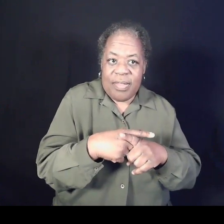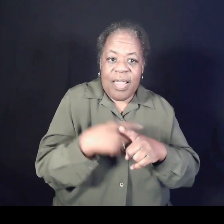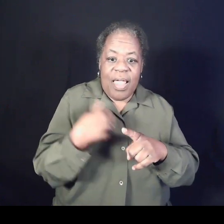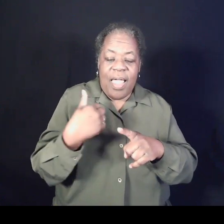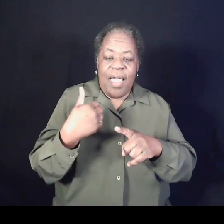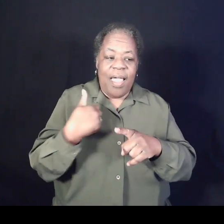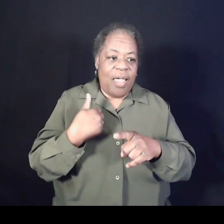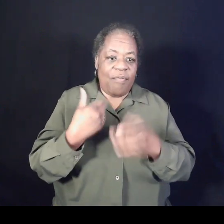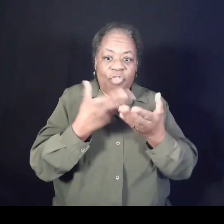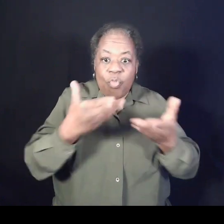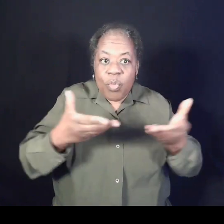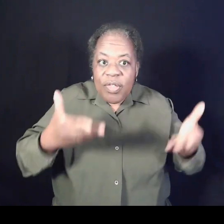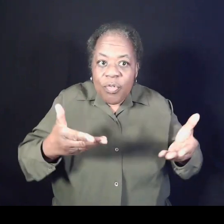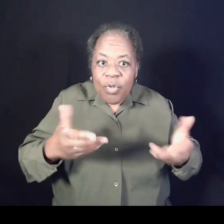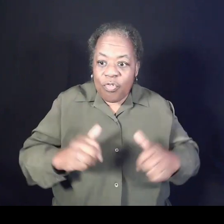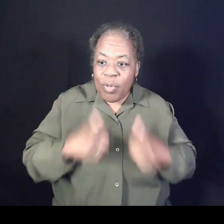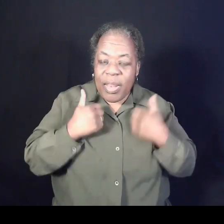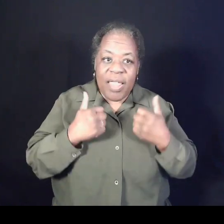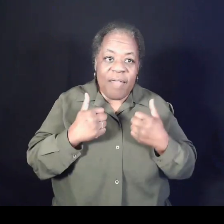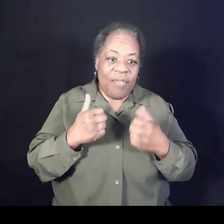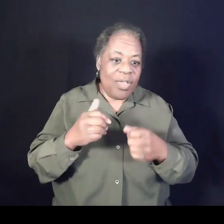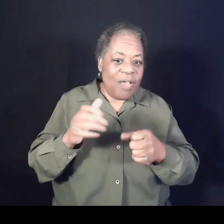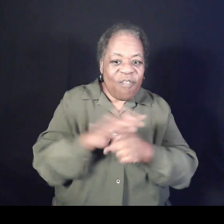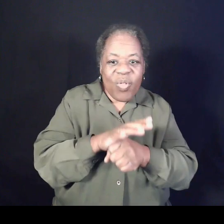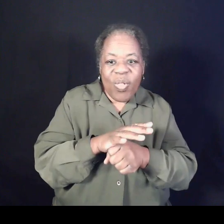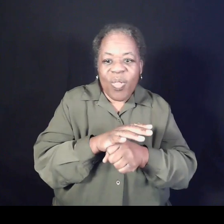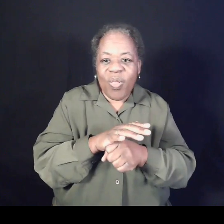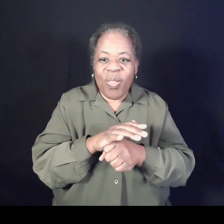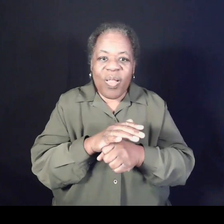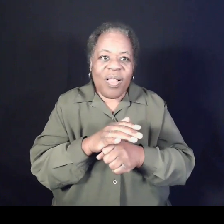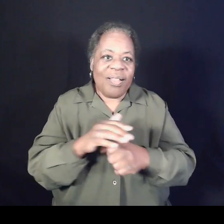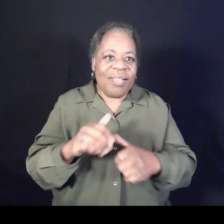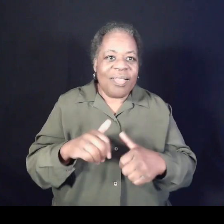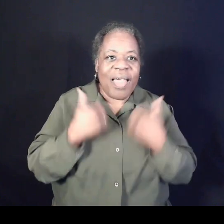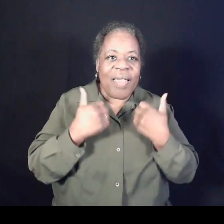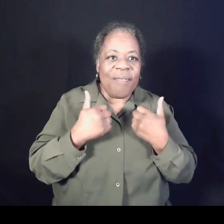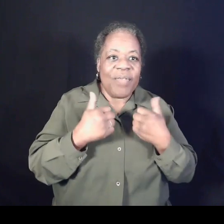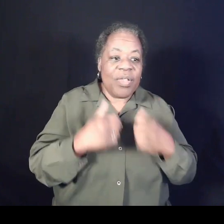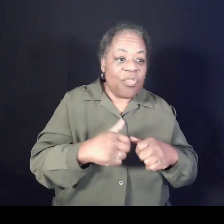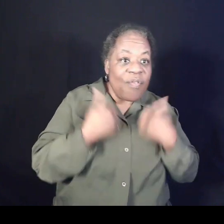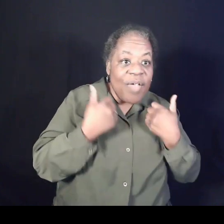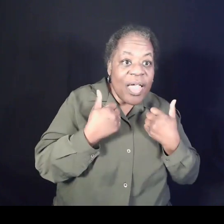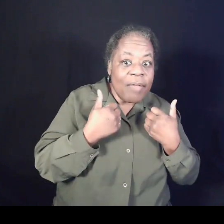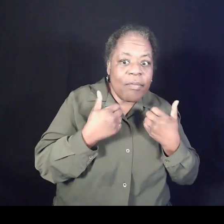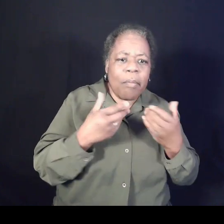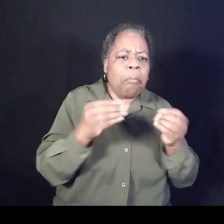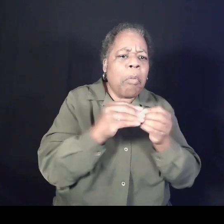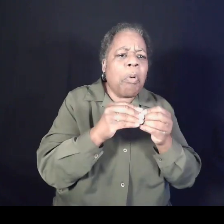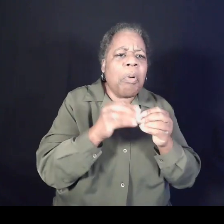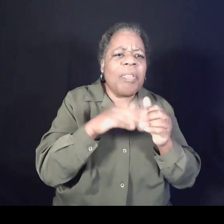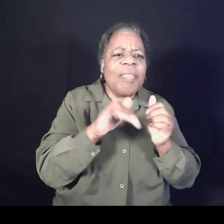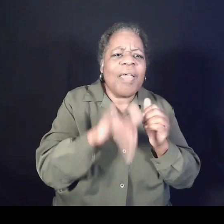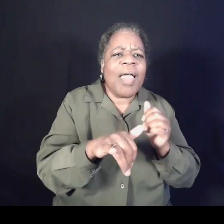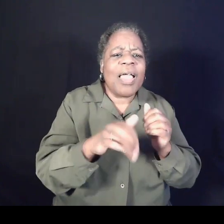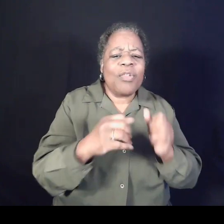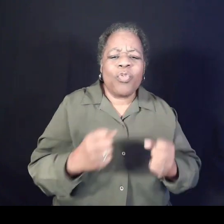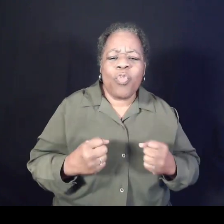to live a full and abundant life. Not just to survive, but to thrive.